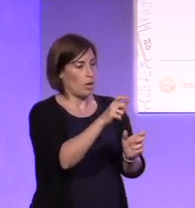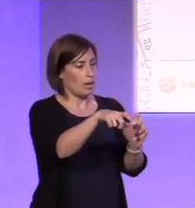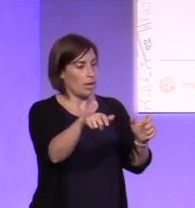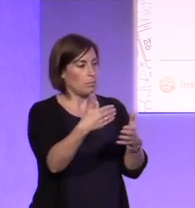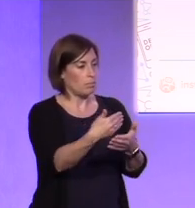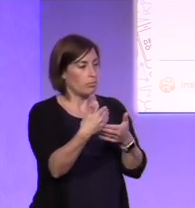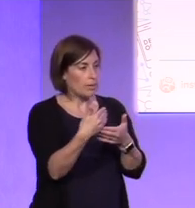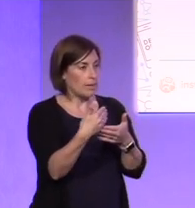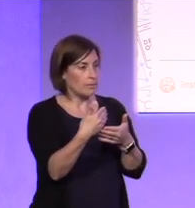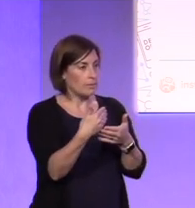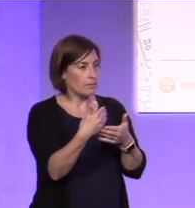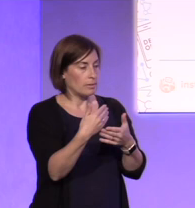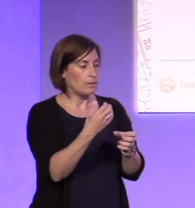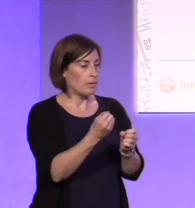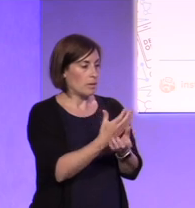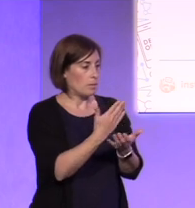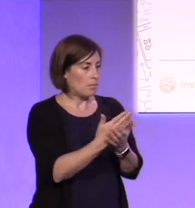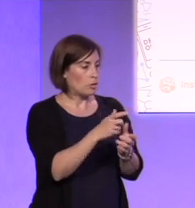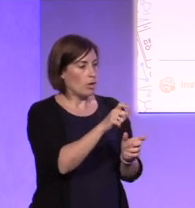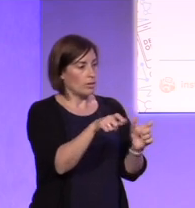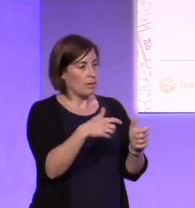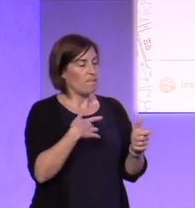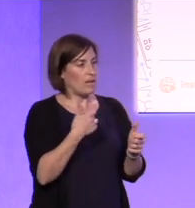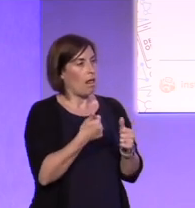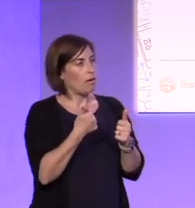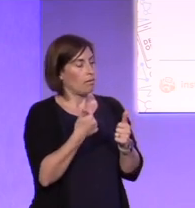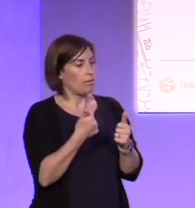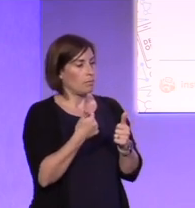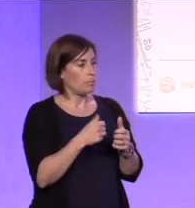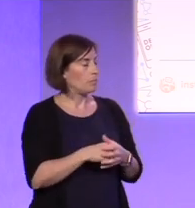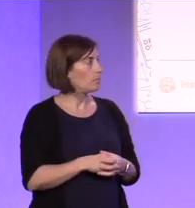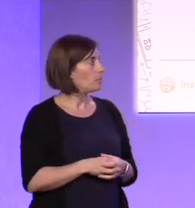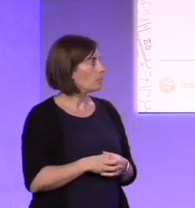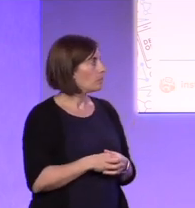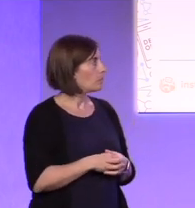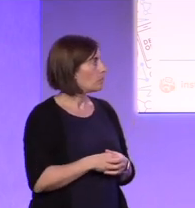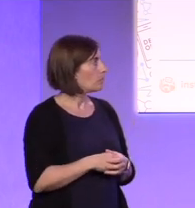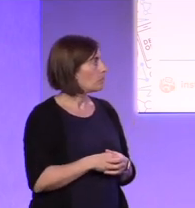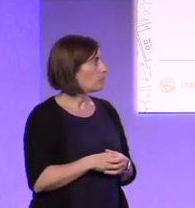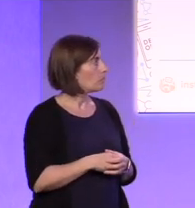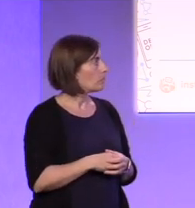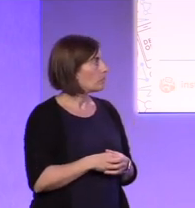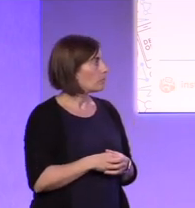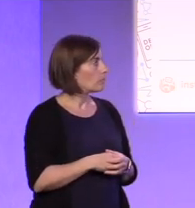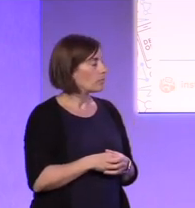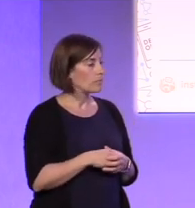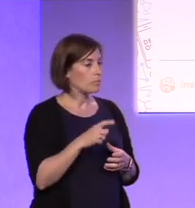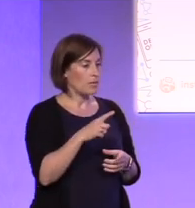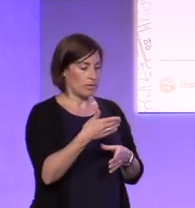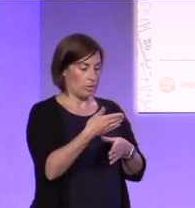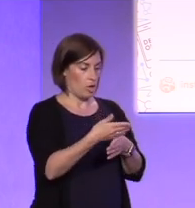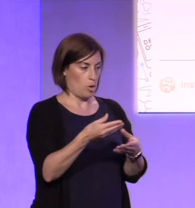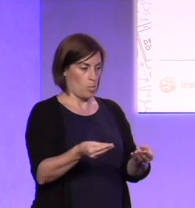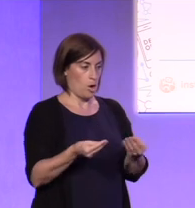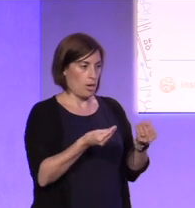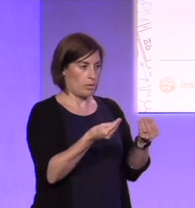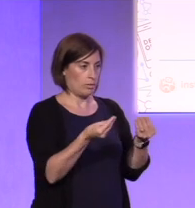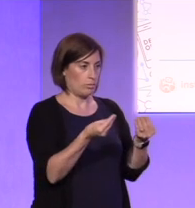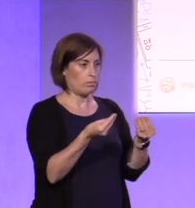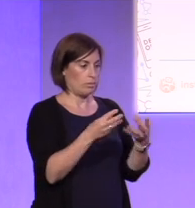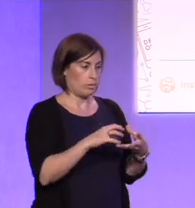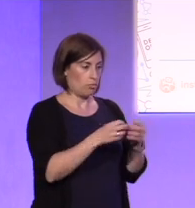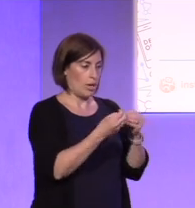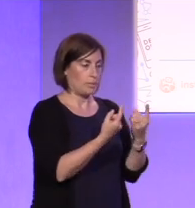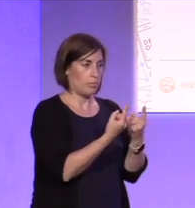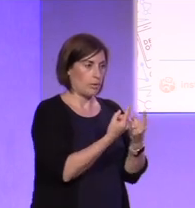for operationally resilient reasons. But work does not behave like a waterfall. No, work